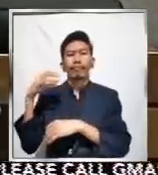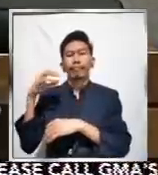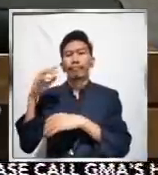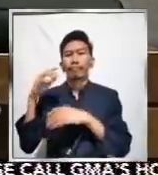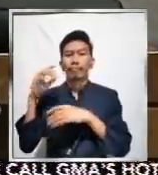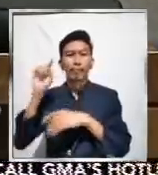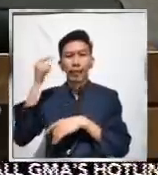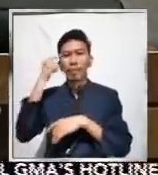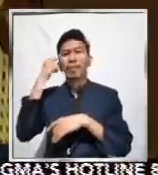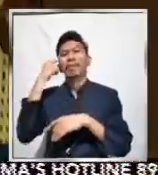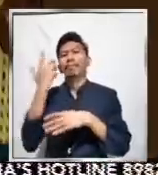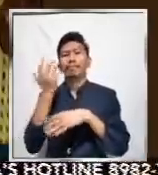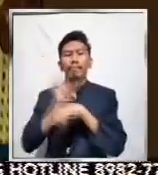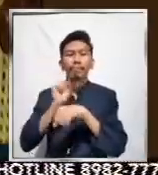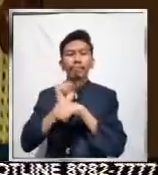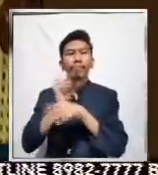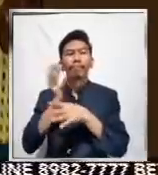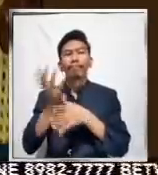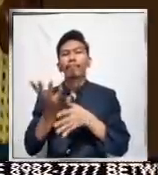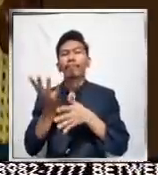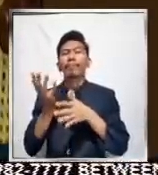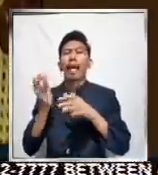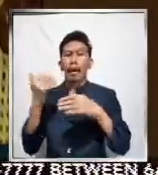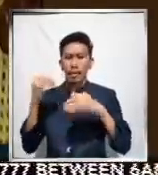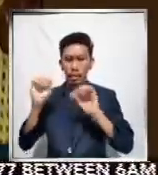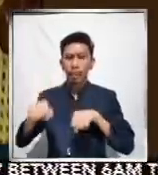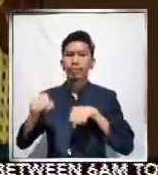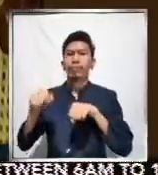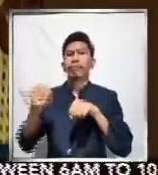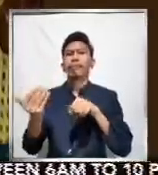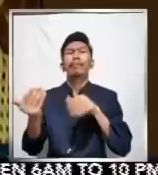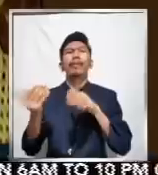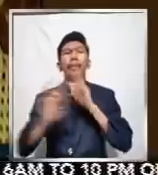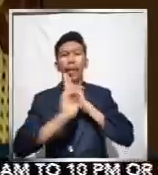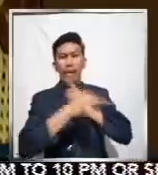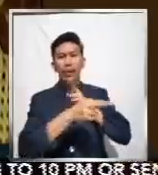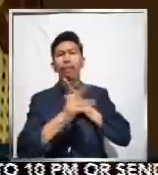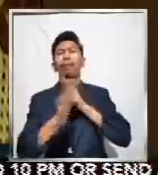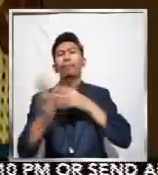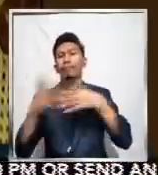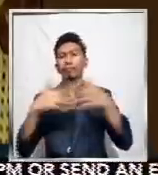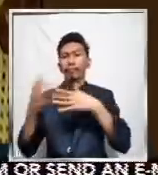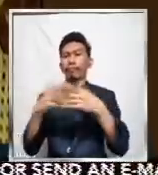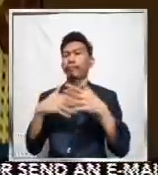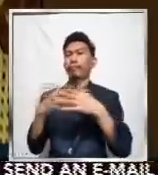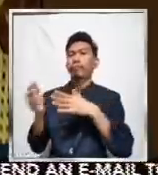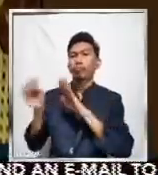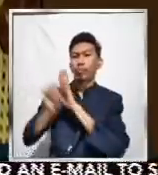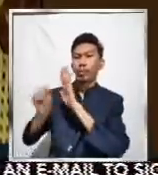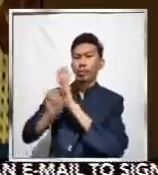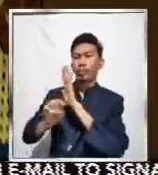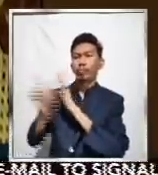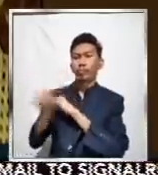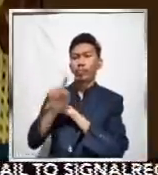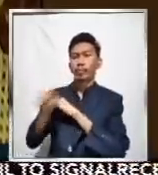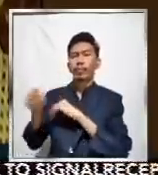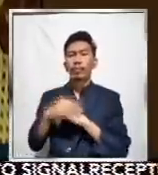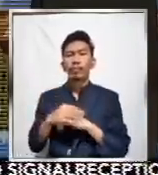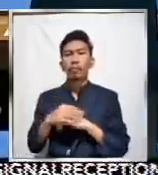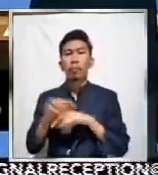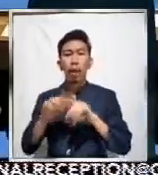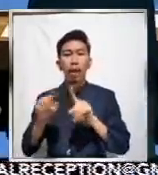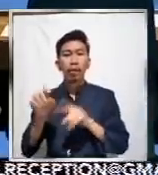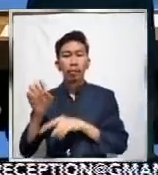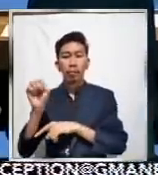being raised against them. Pero para kay Representative Josephine Ramirez Sato, kung sa tingin ng ilang mambabatas ay nalabag ang kanilang